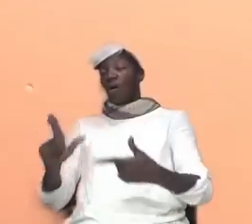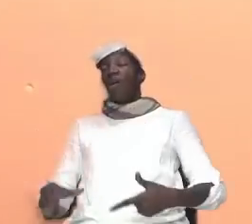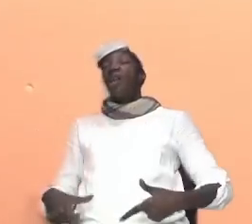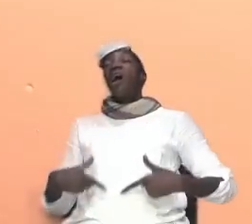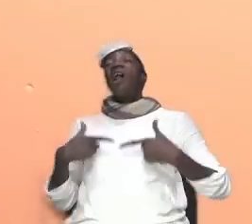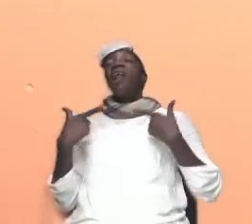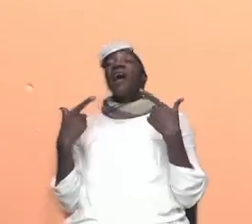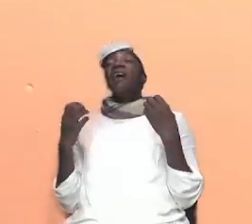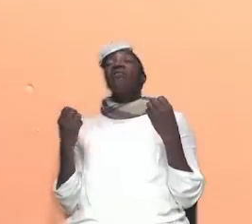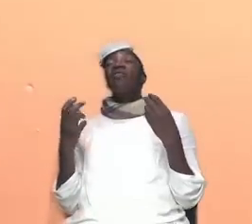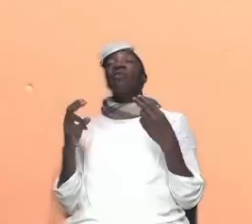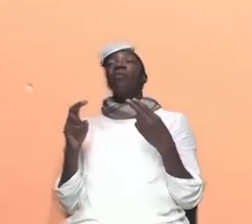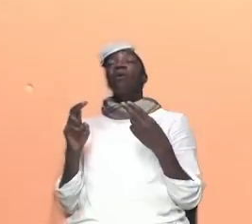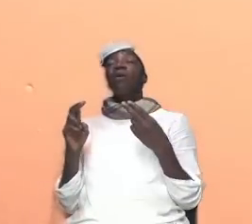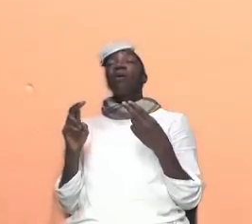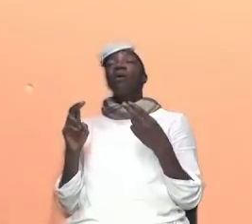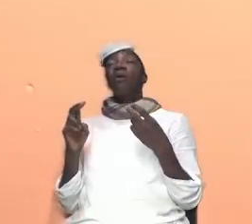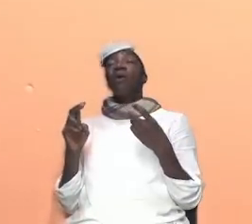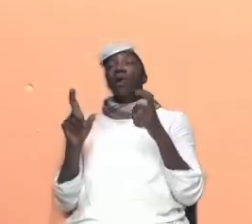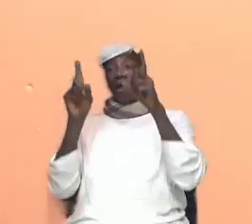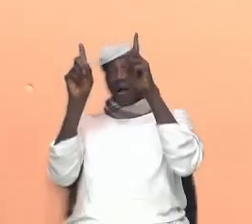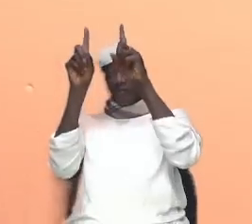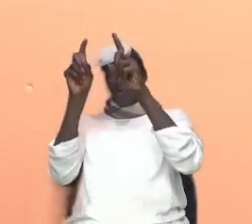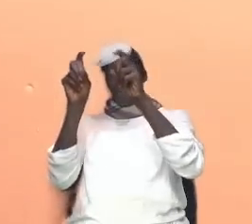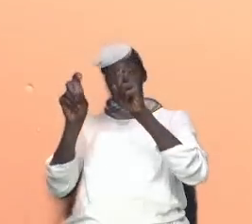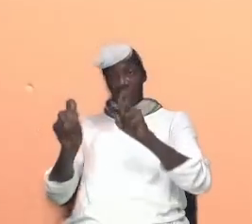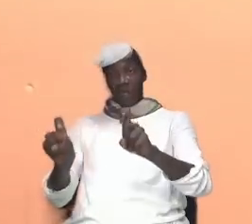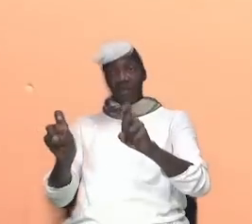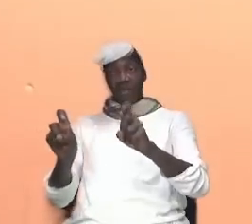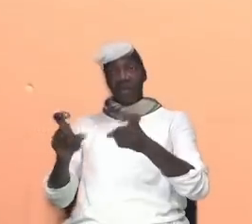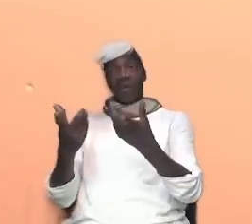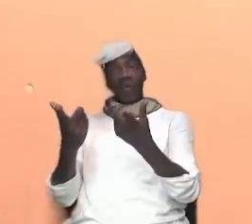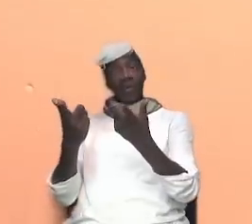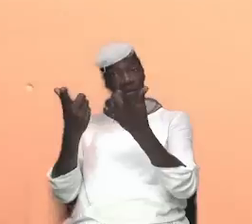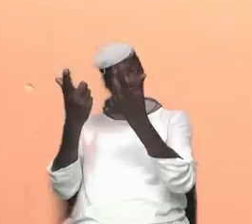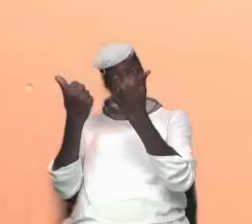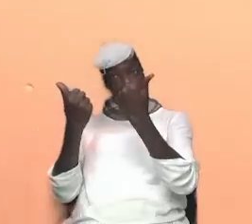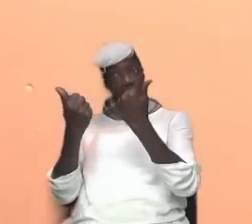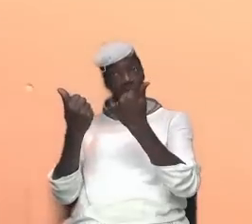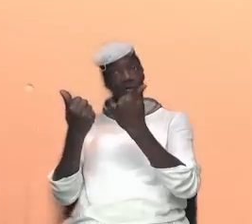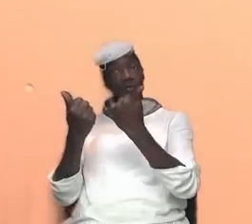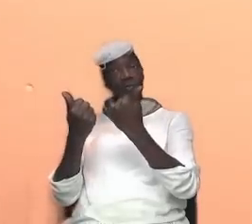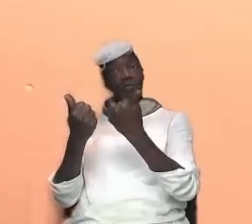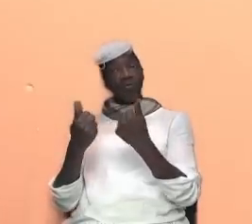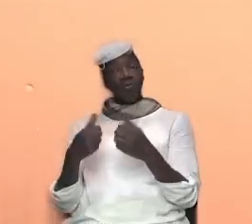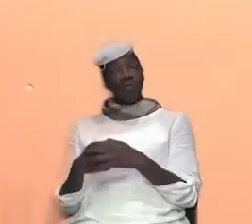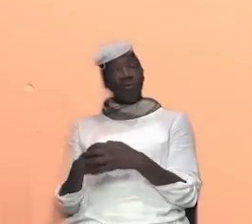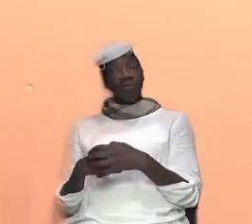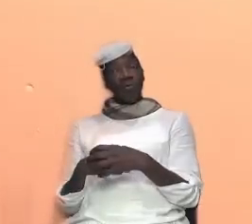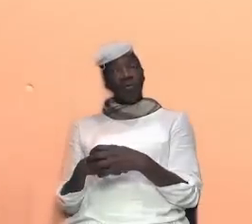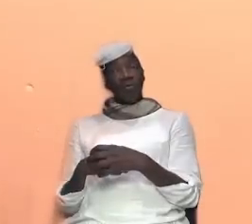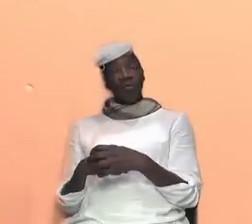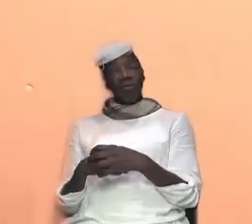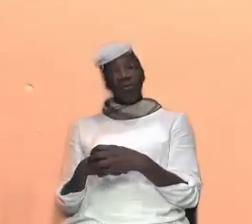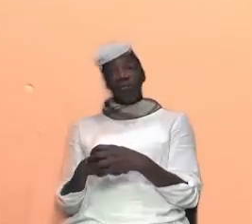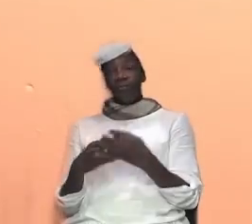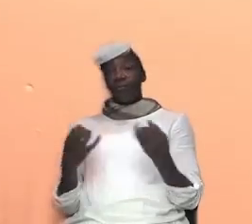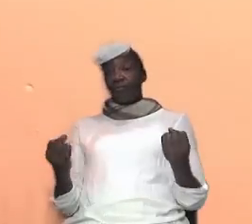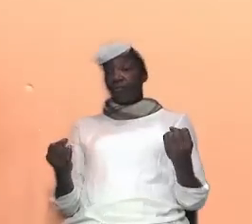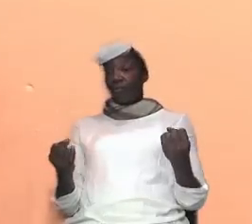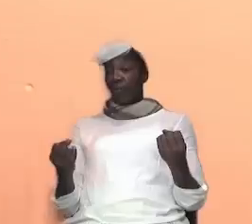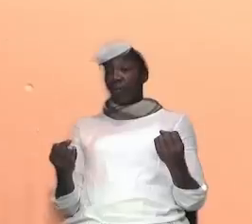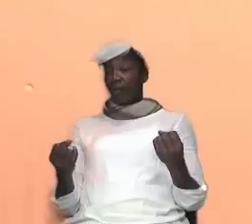would arise. All right, and the main question, the